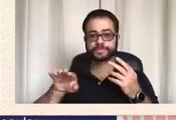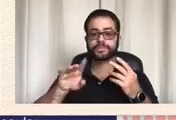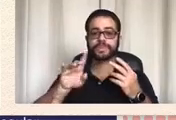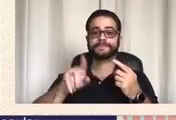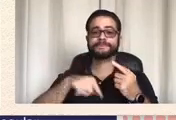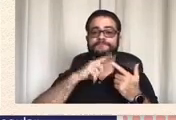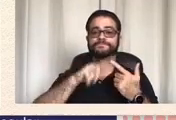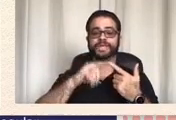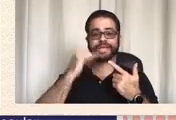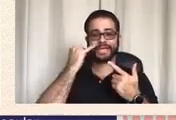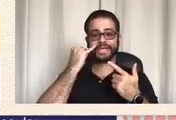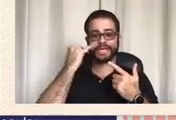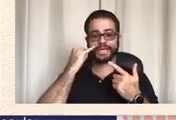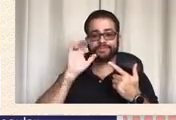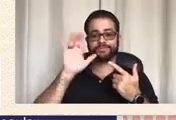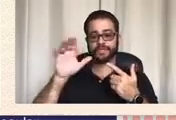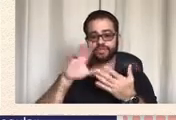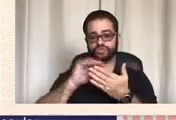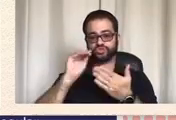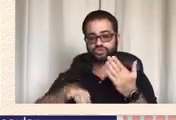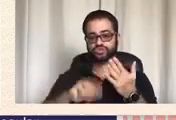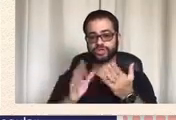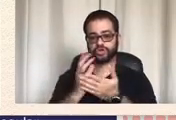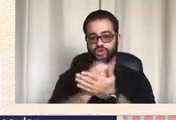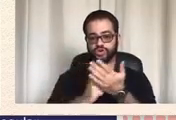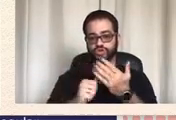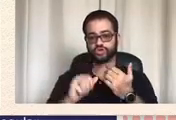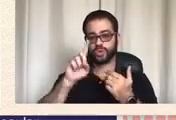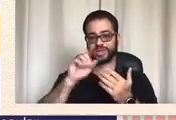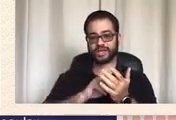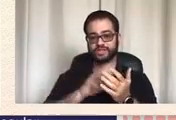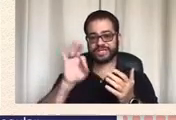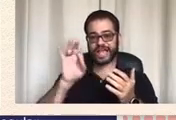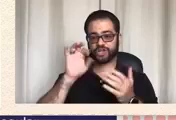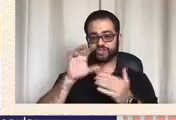for 2020, that's $1,900 a month, no more than